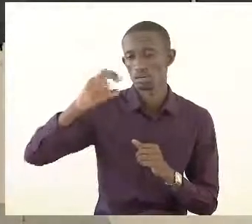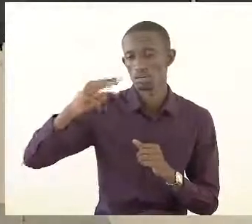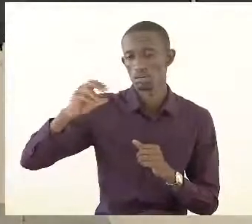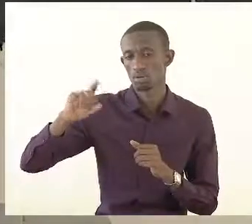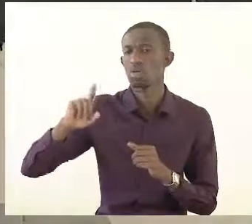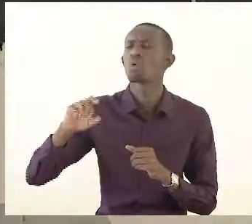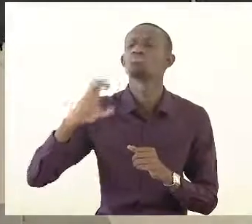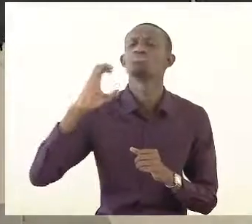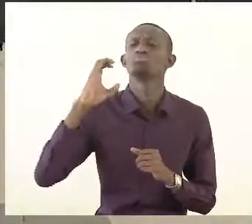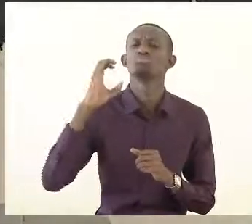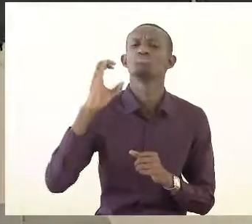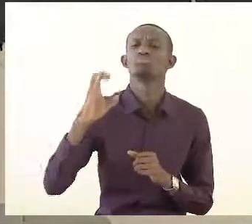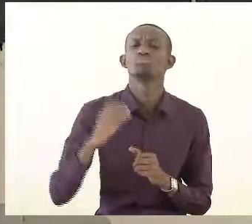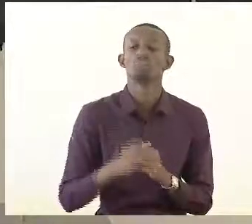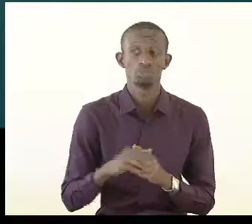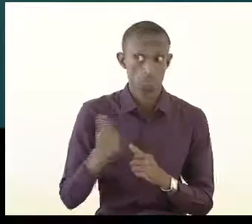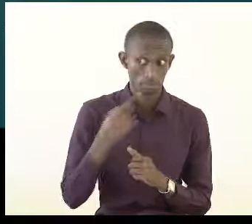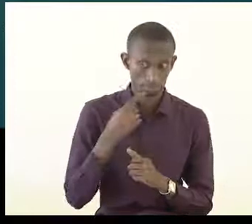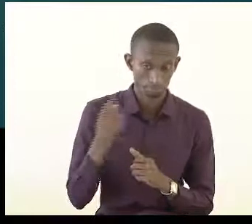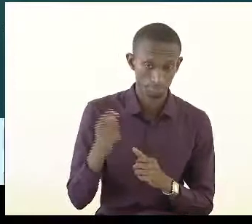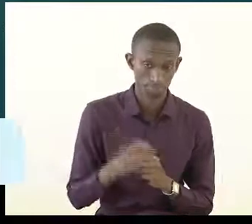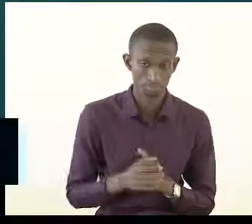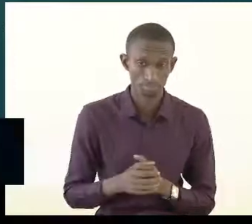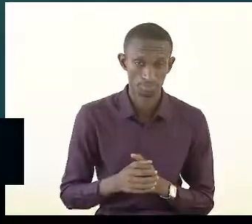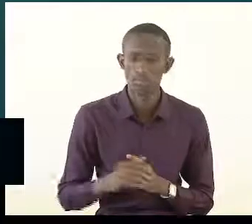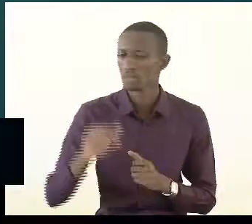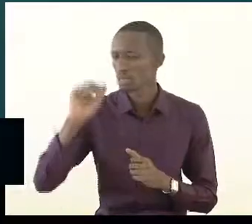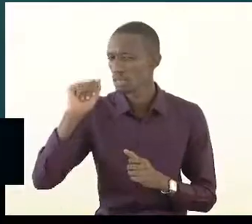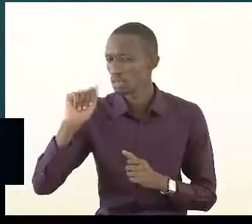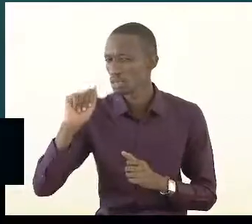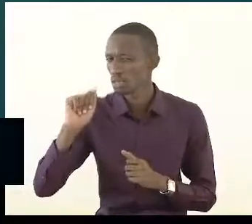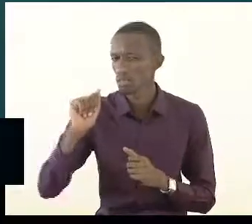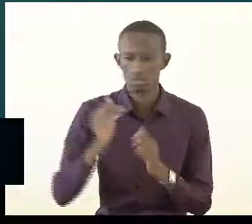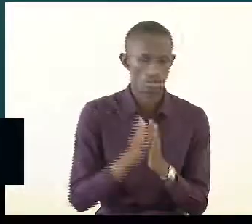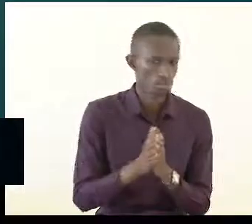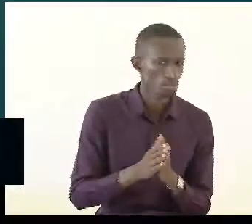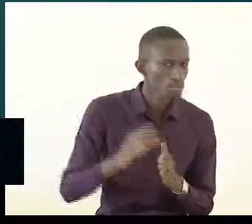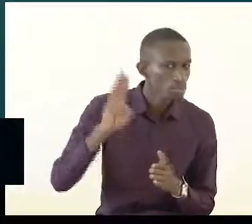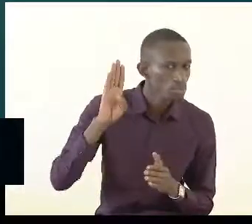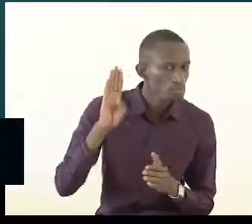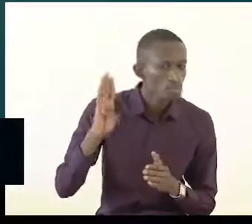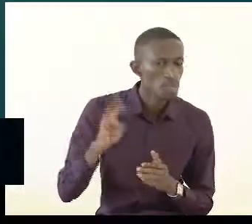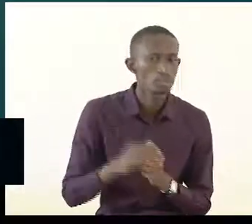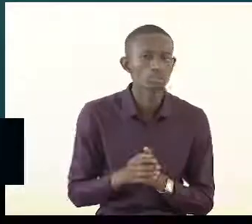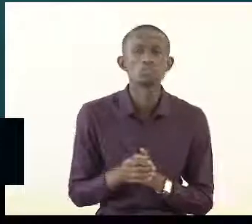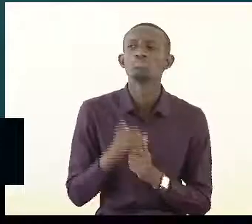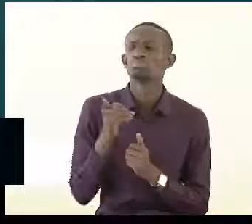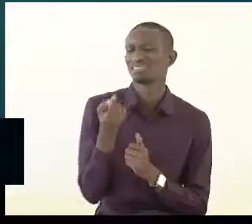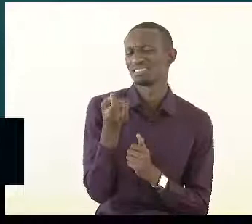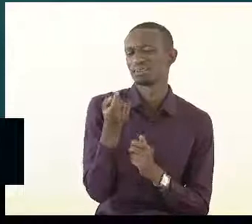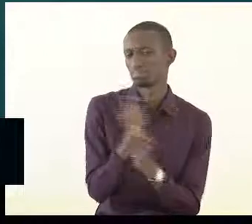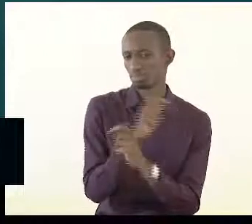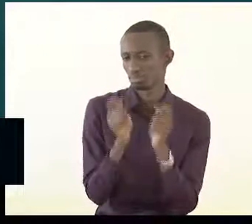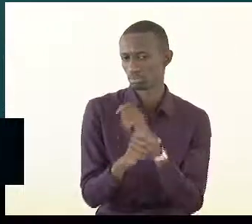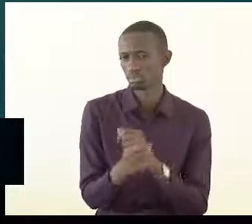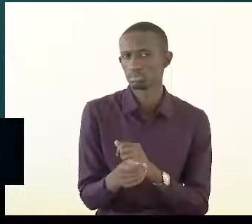And it is also said that A and B did change. So A can